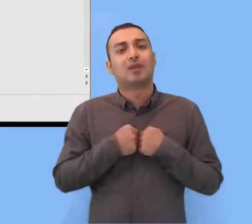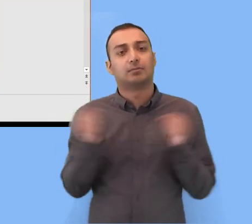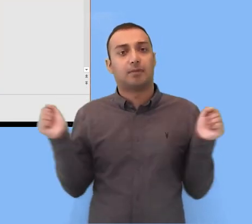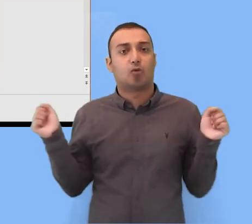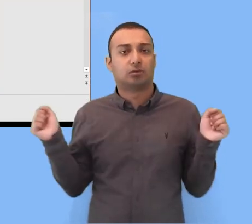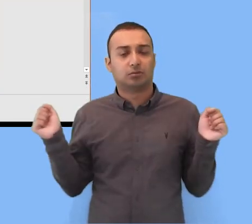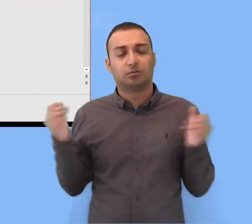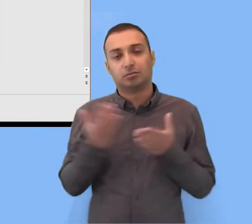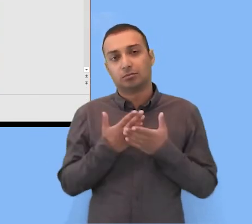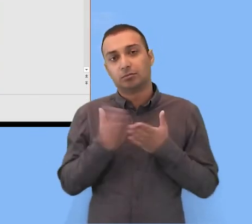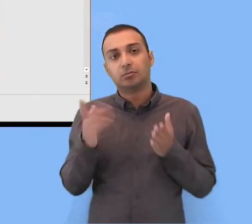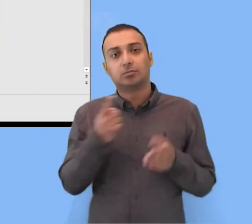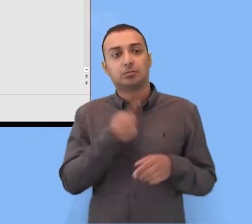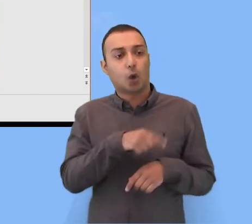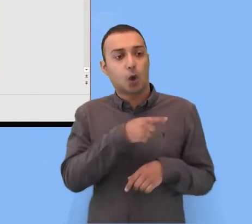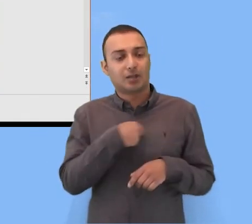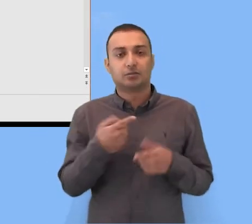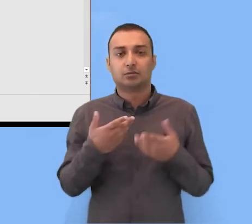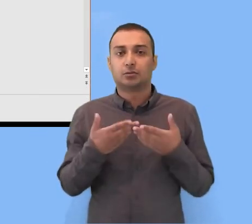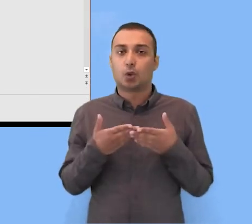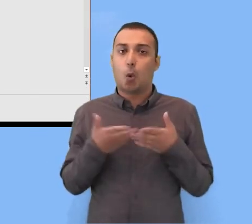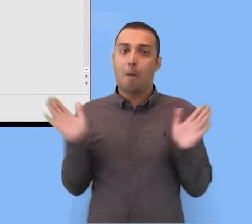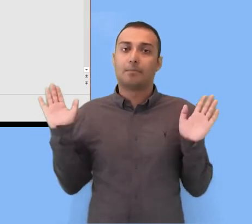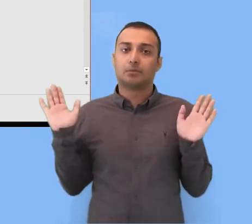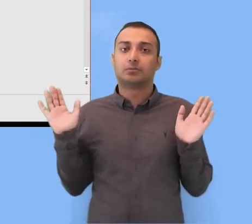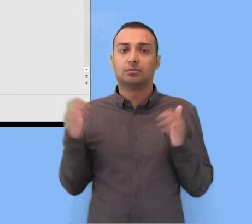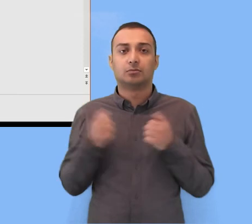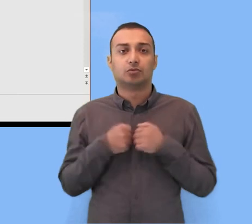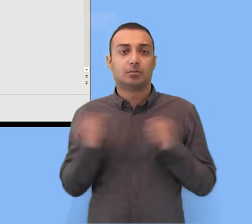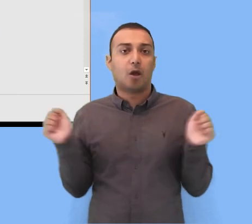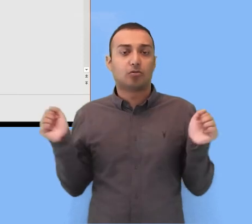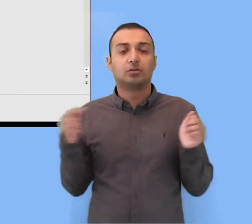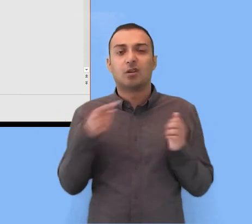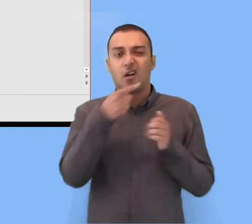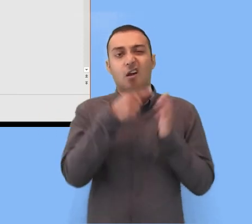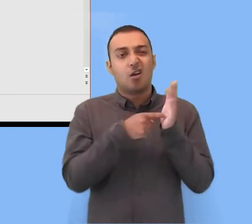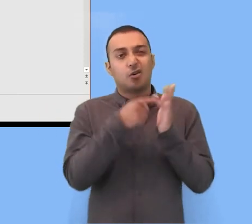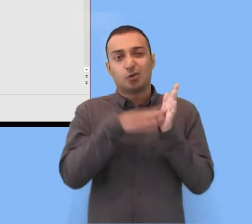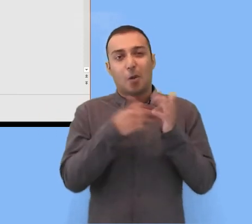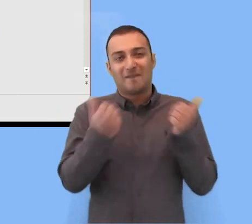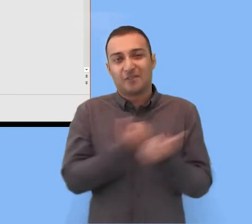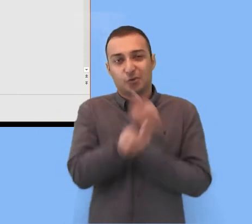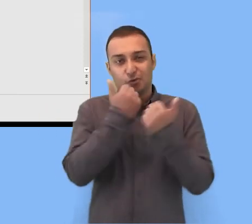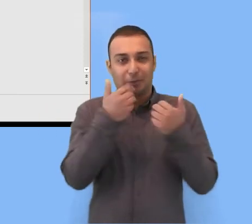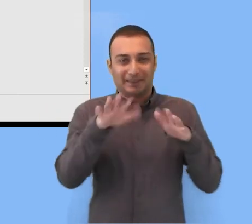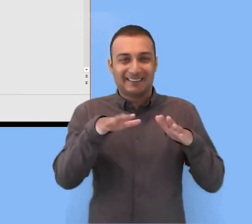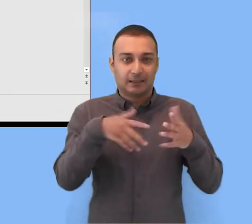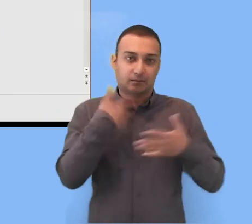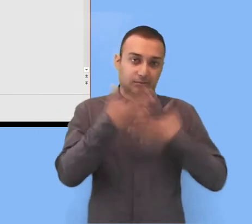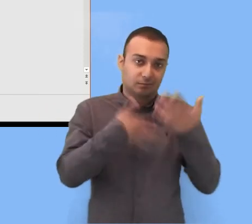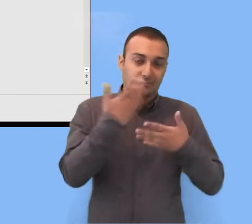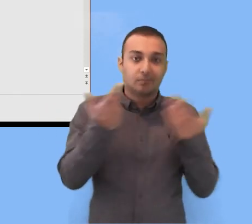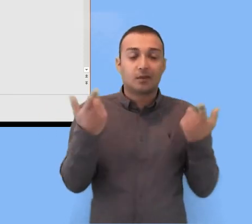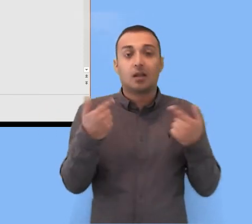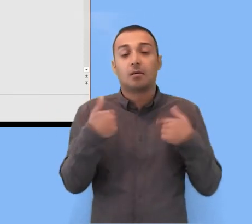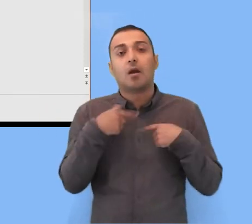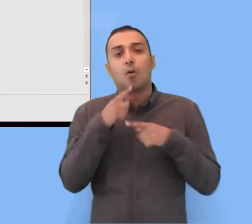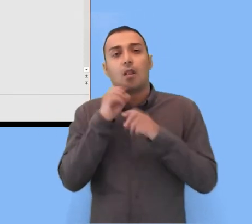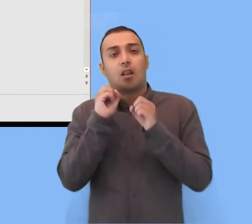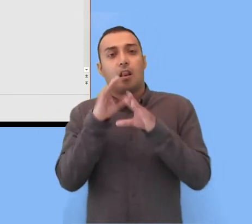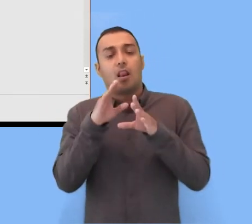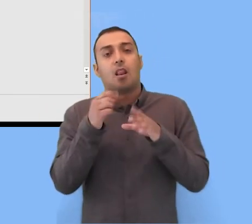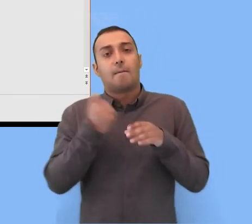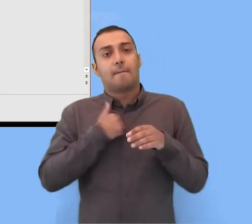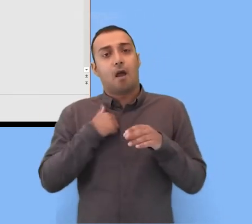all of these, but it's just a couple of them I'll elaborate on, which explain where I'm coming from.